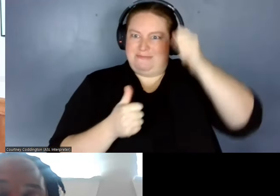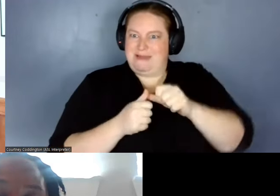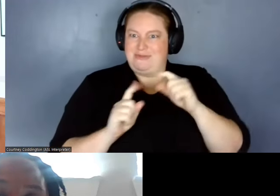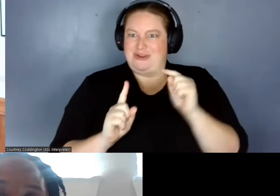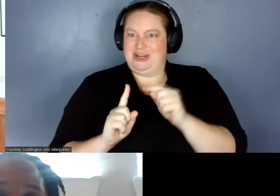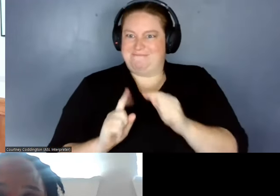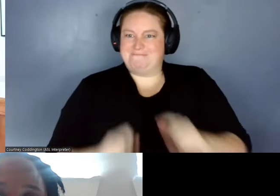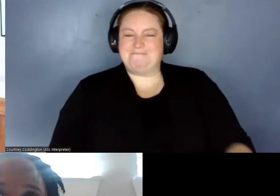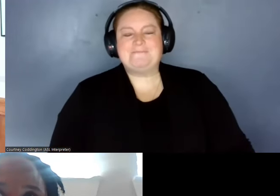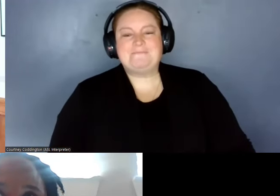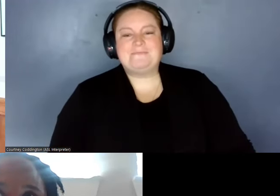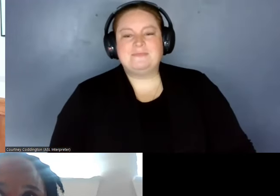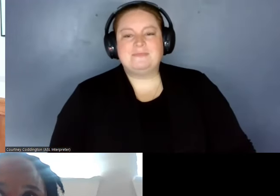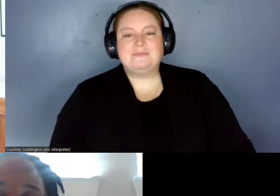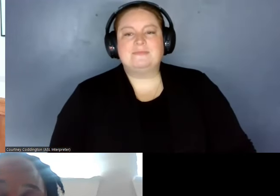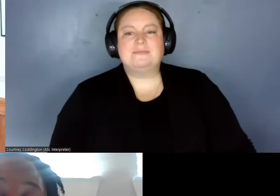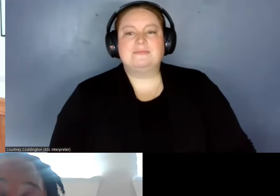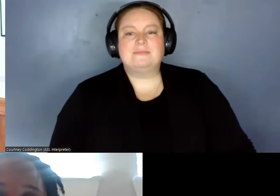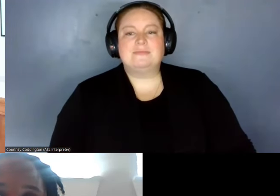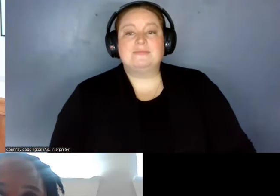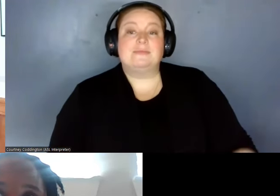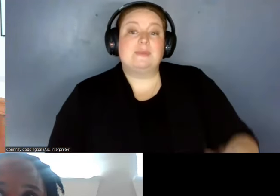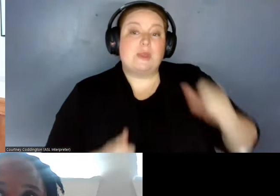Remember him as?